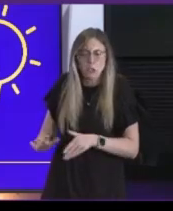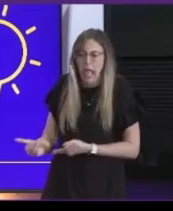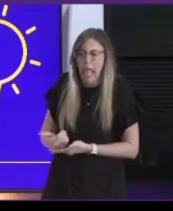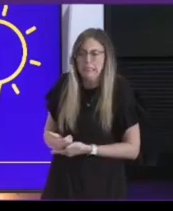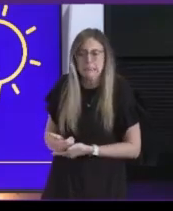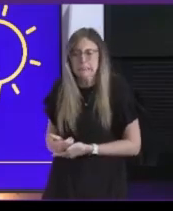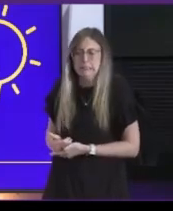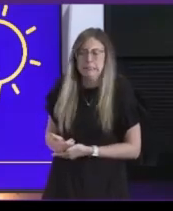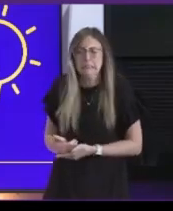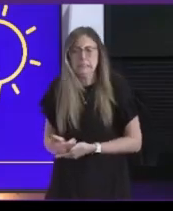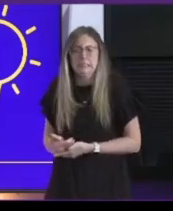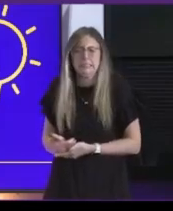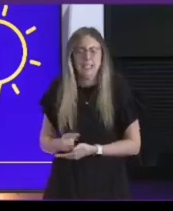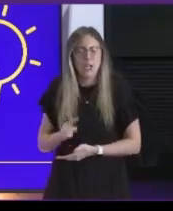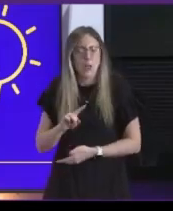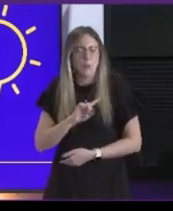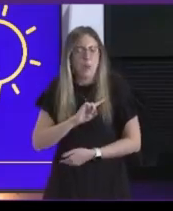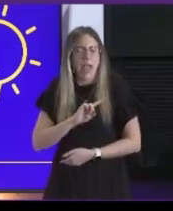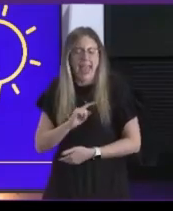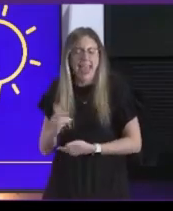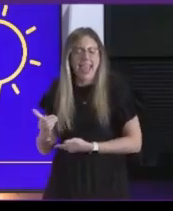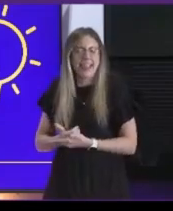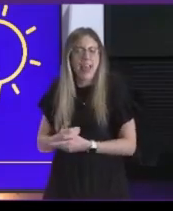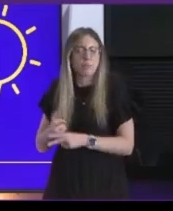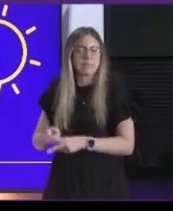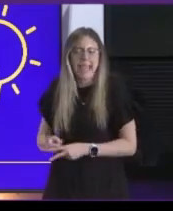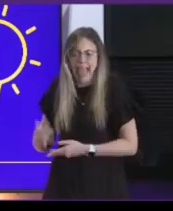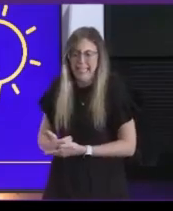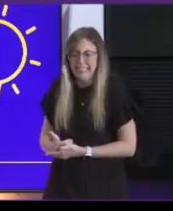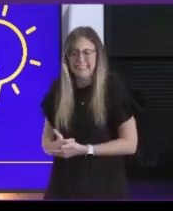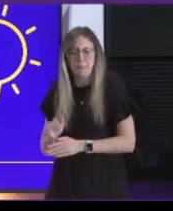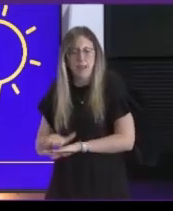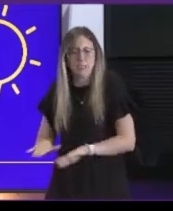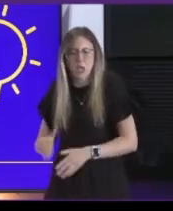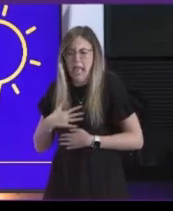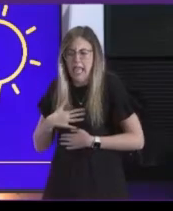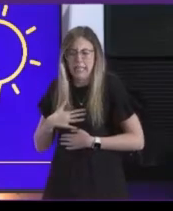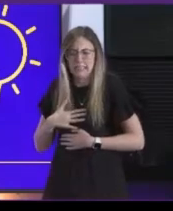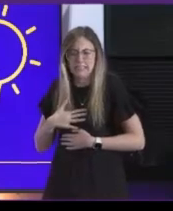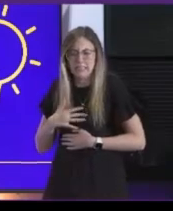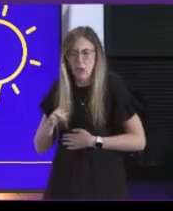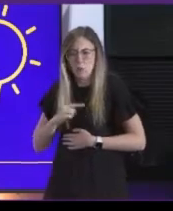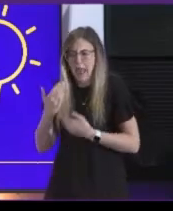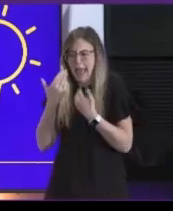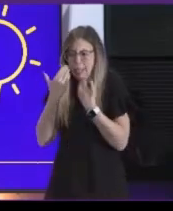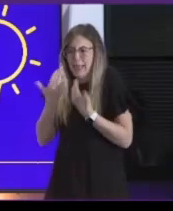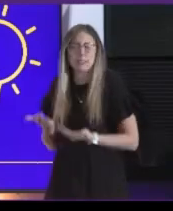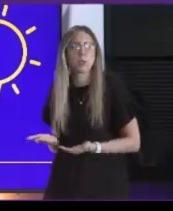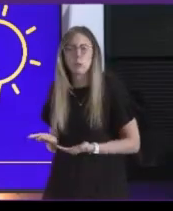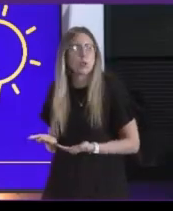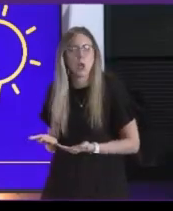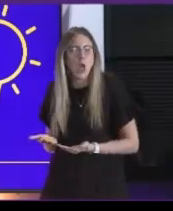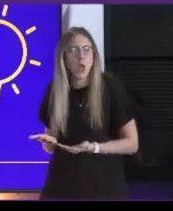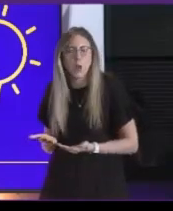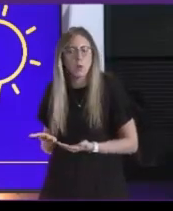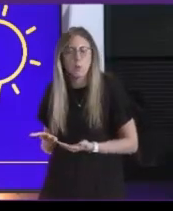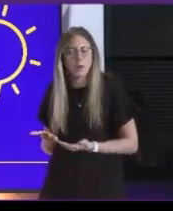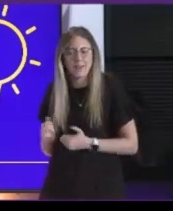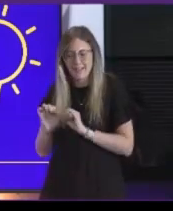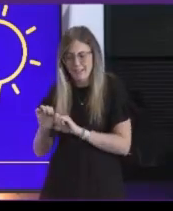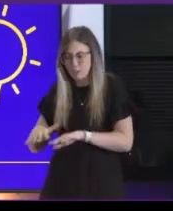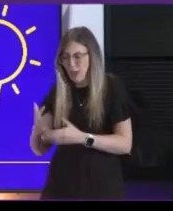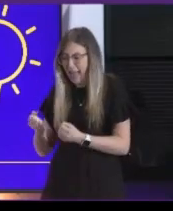are wanting to protect them, because they don't know that their child has opportunity.